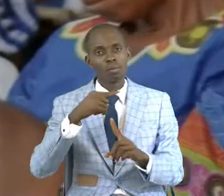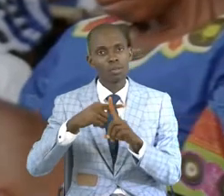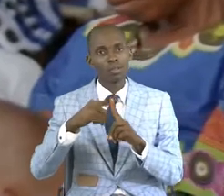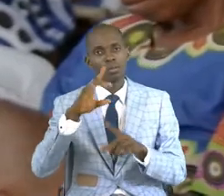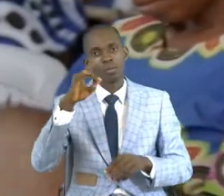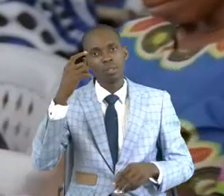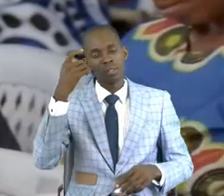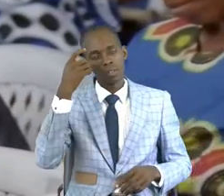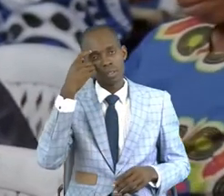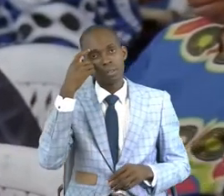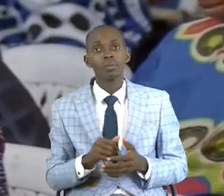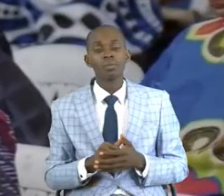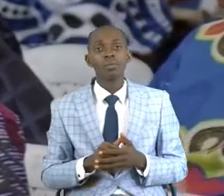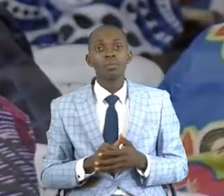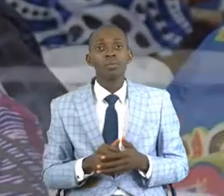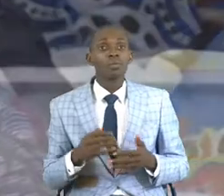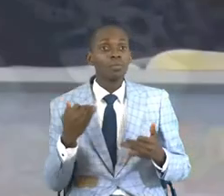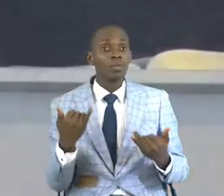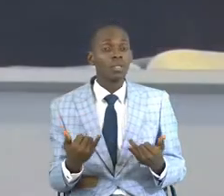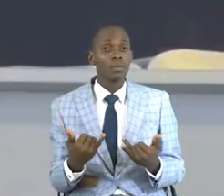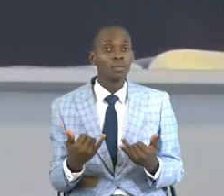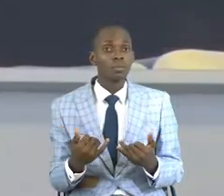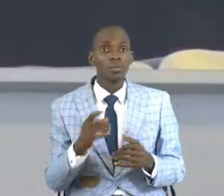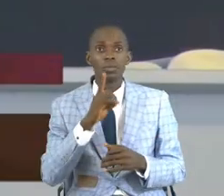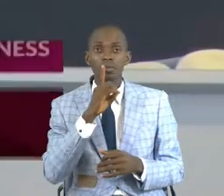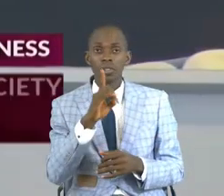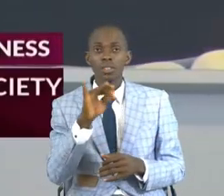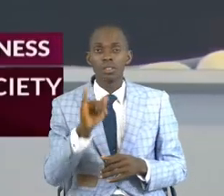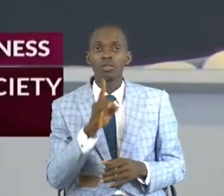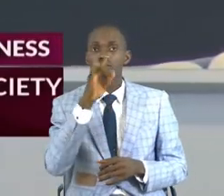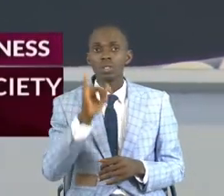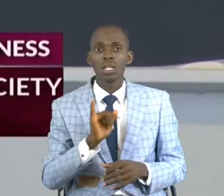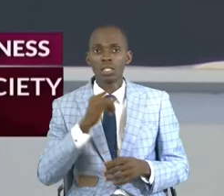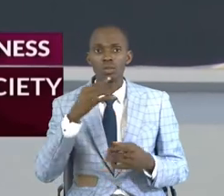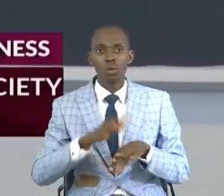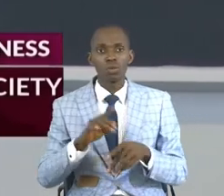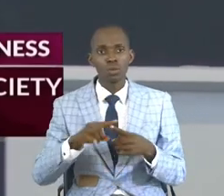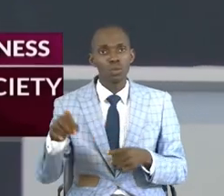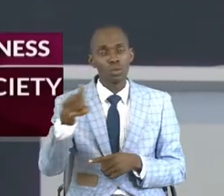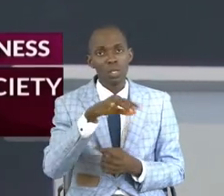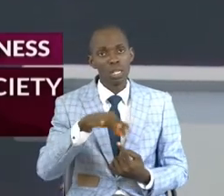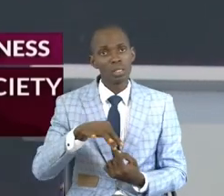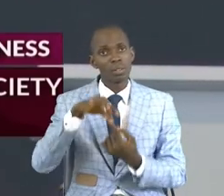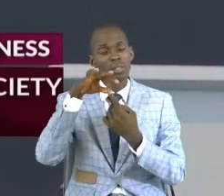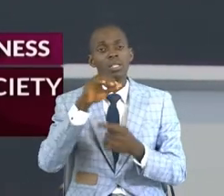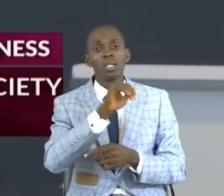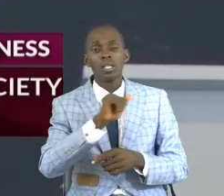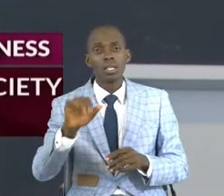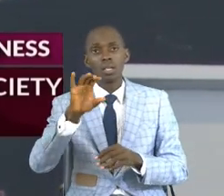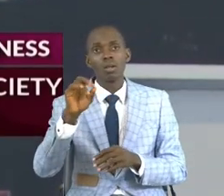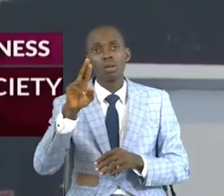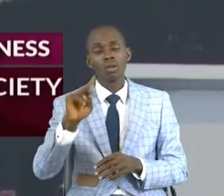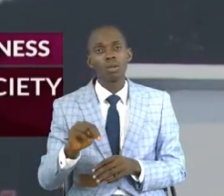24 again. Verily, verily, I say unto you, except a corn of wheat fall into